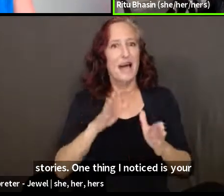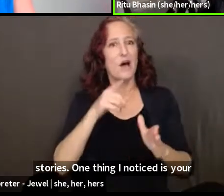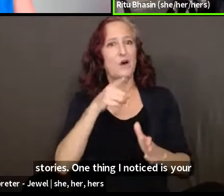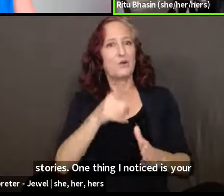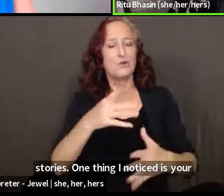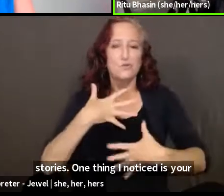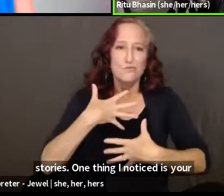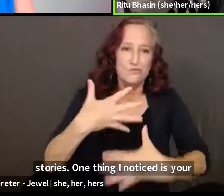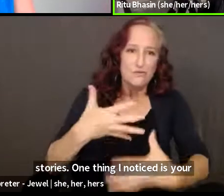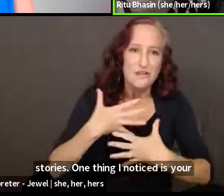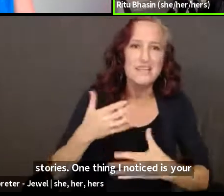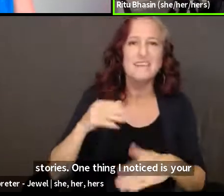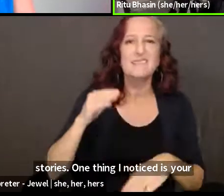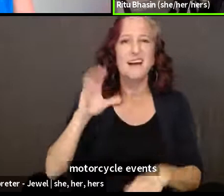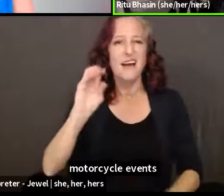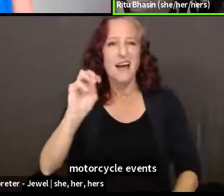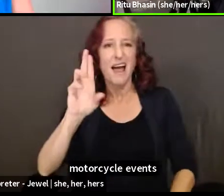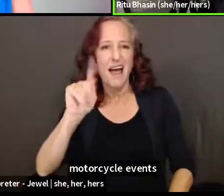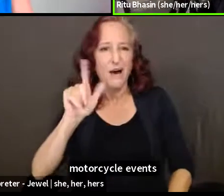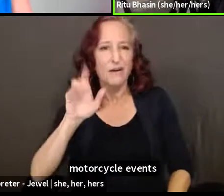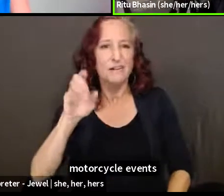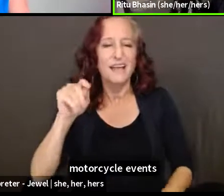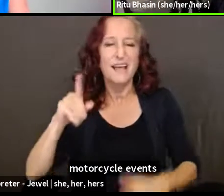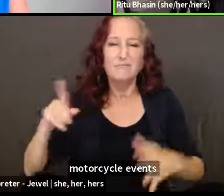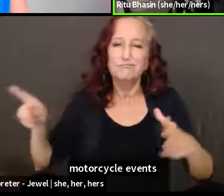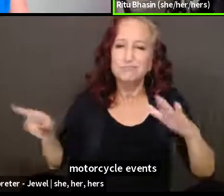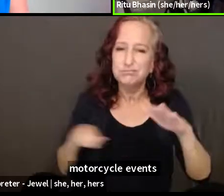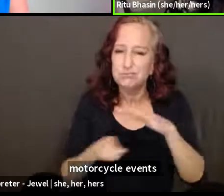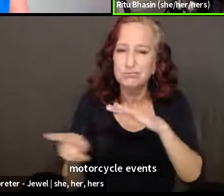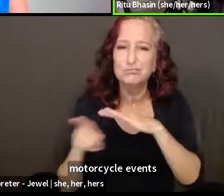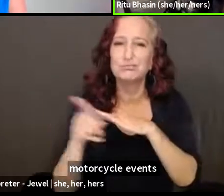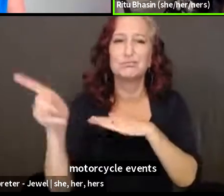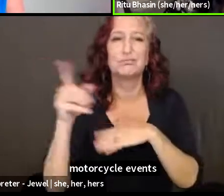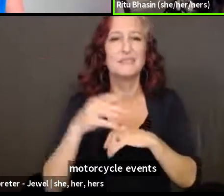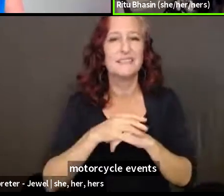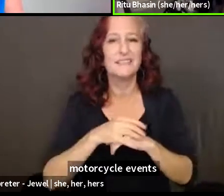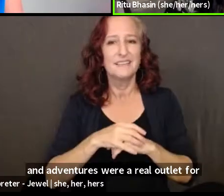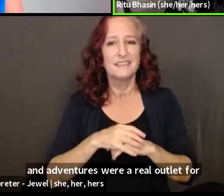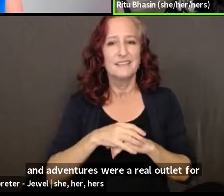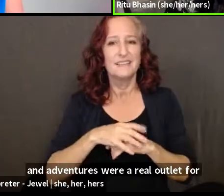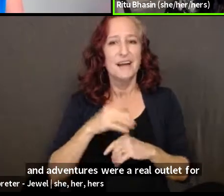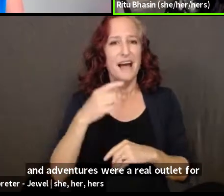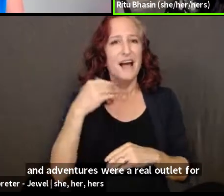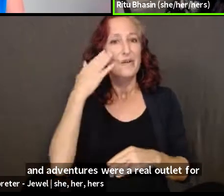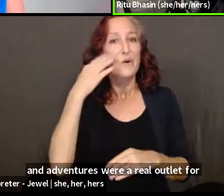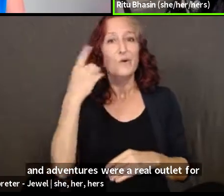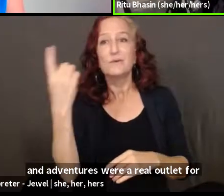always are, but over the last year, I'm wondering if you could just tell us. And I know someone threw up a